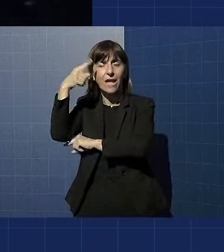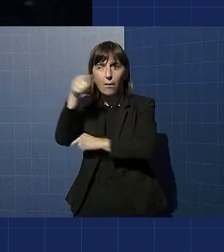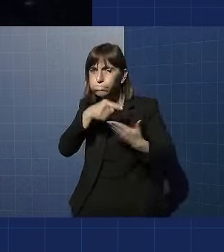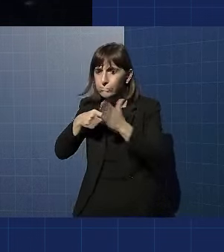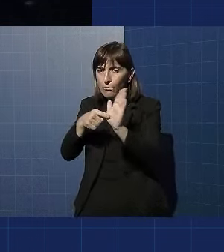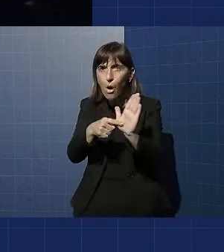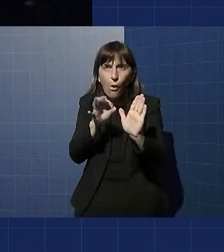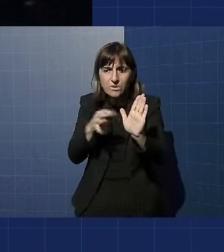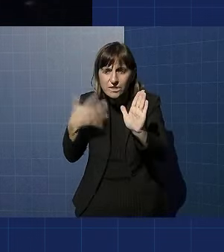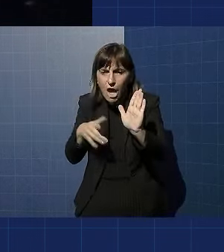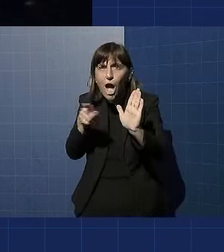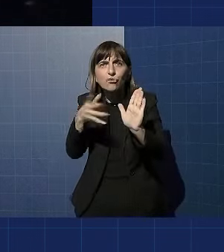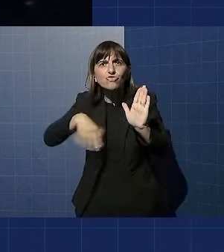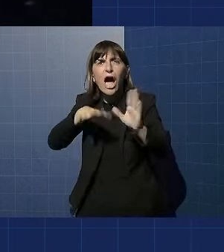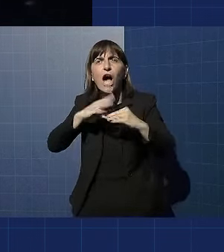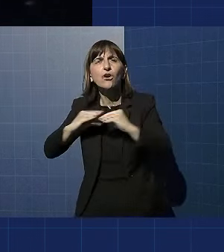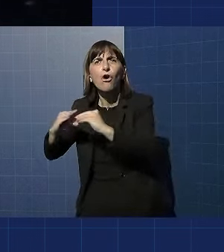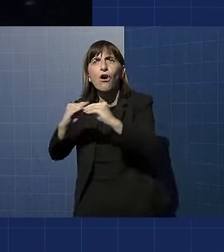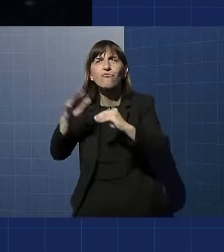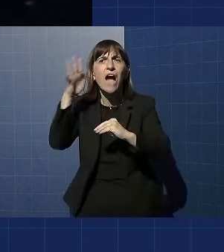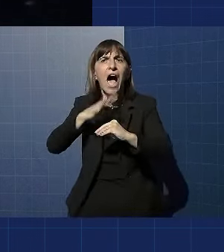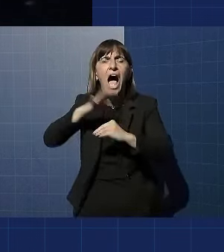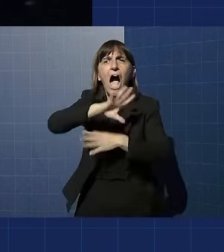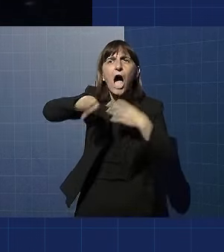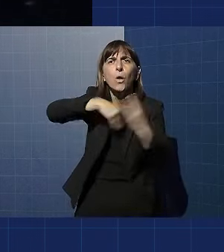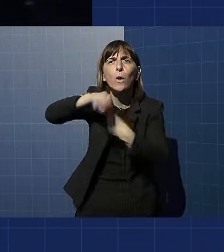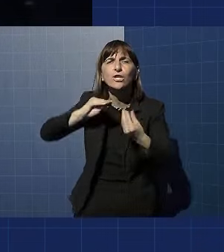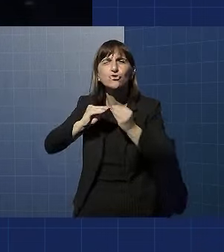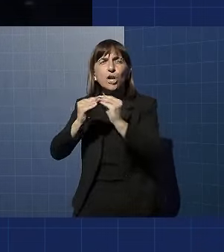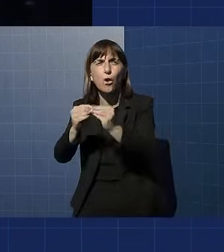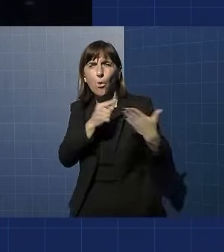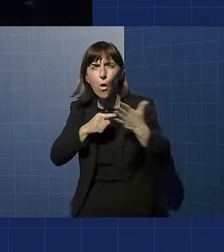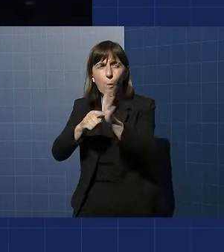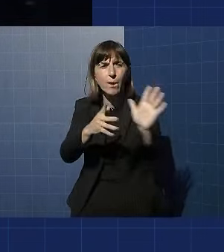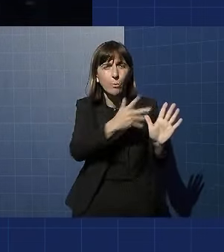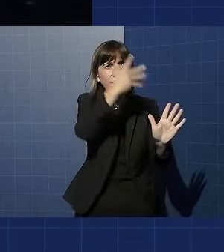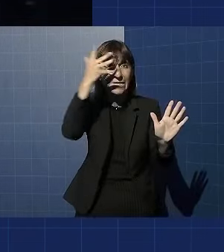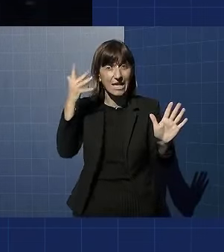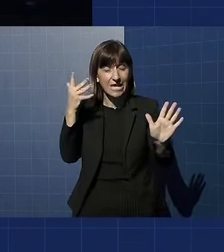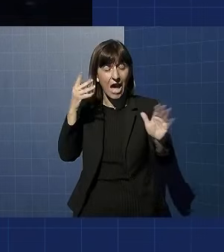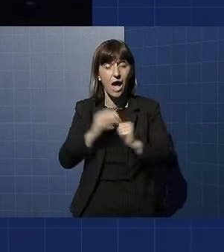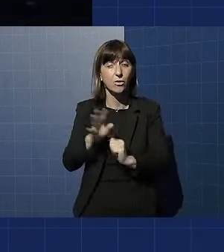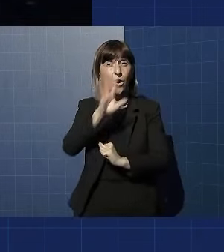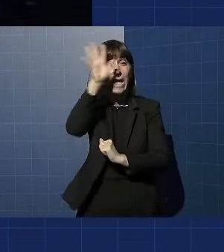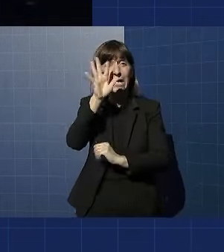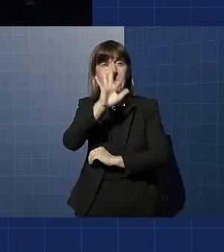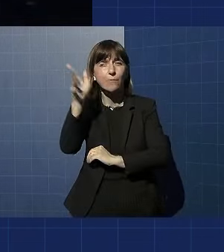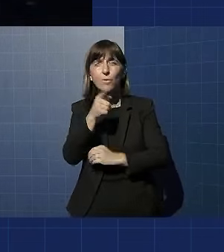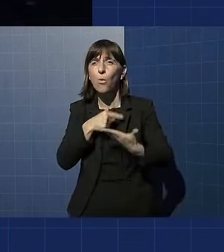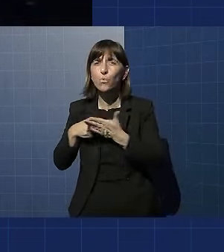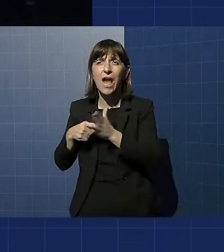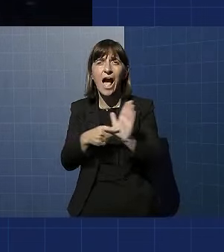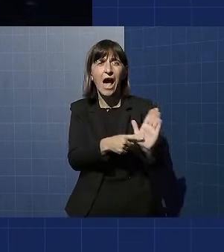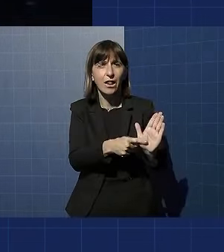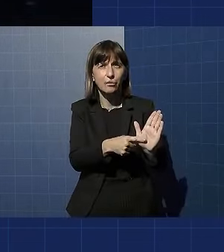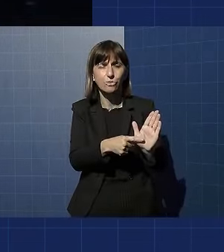last thing I want to mention is that a lot of the technology we develop for space is that it needs to be small, it needs to be